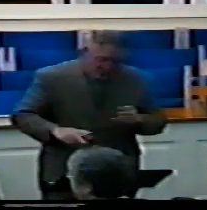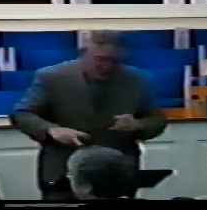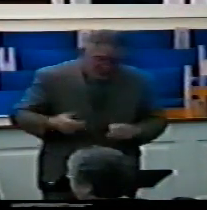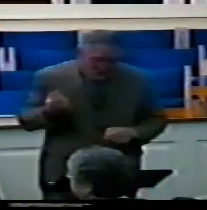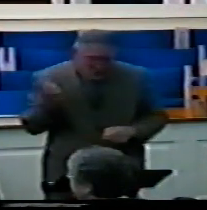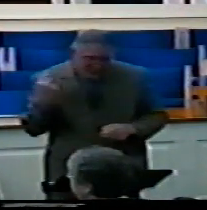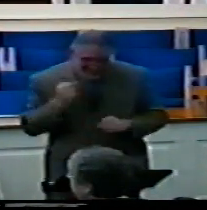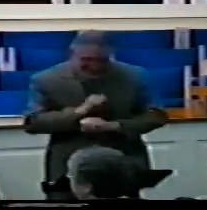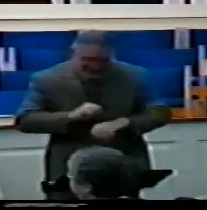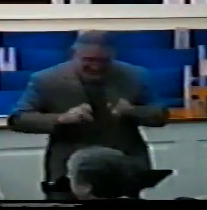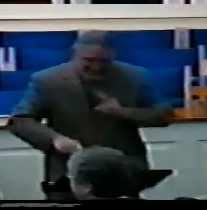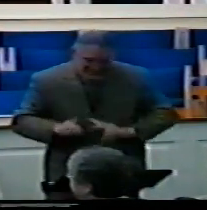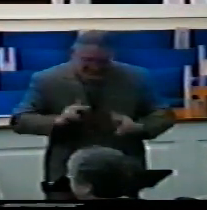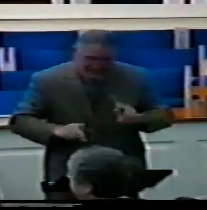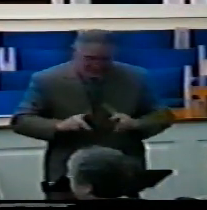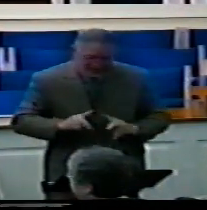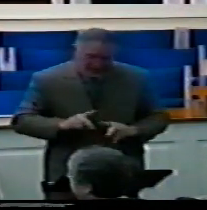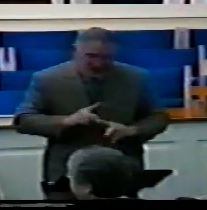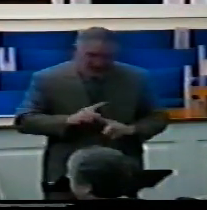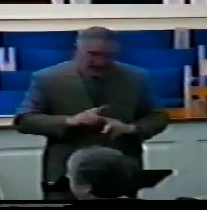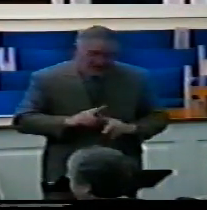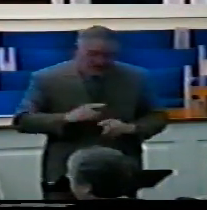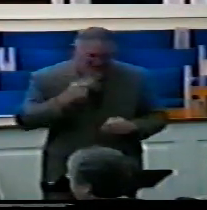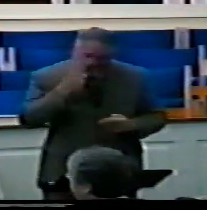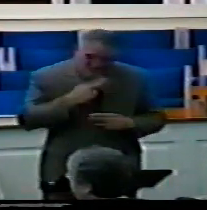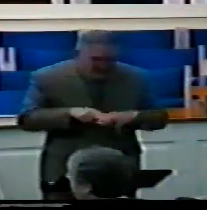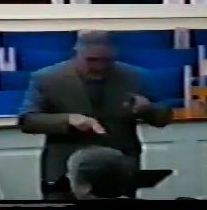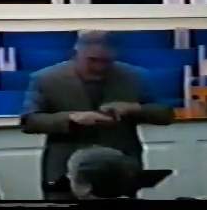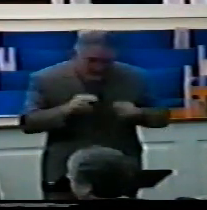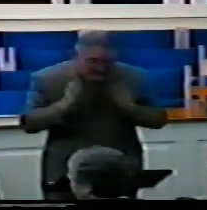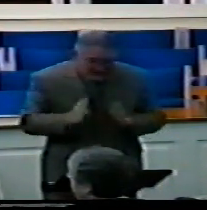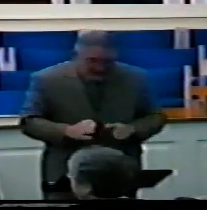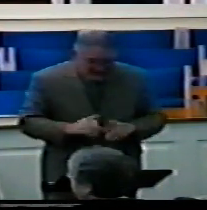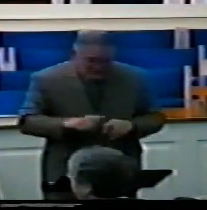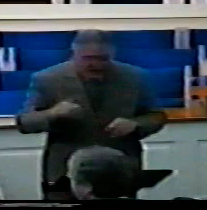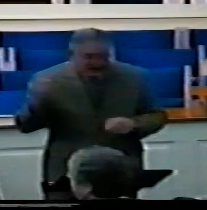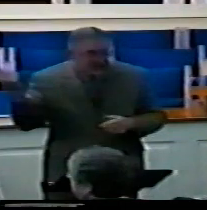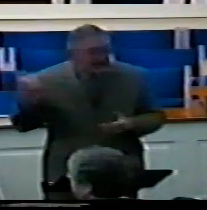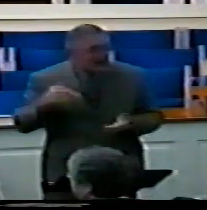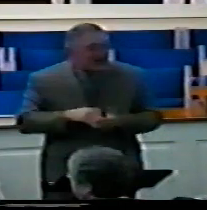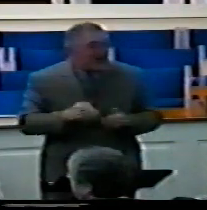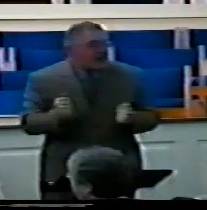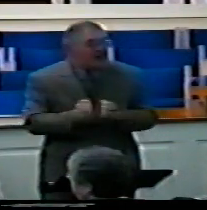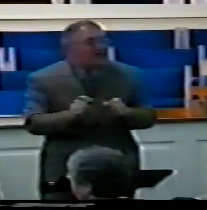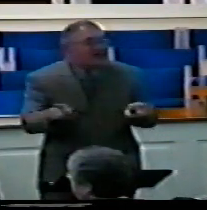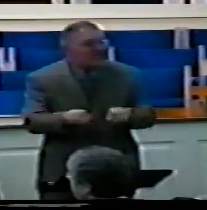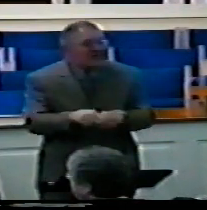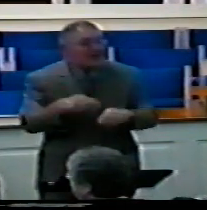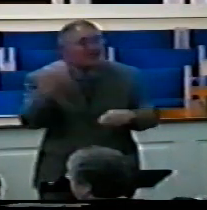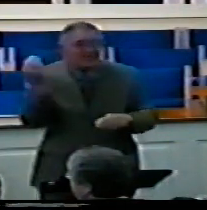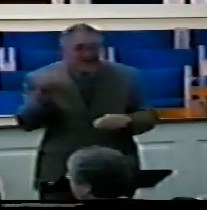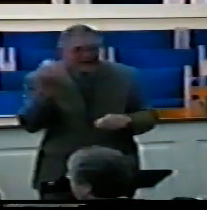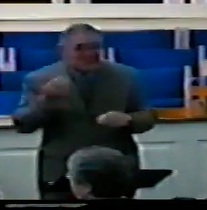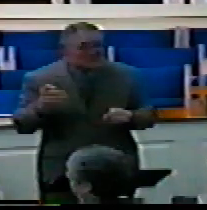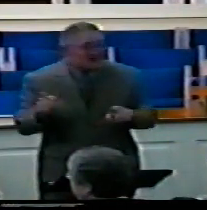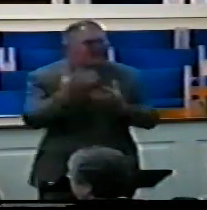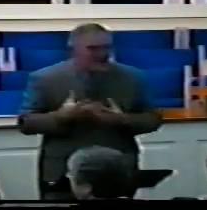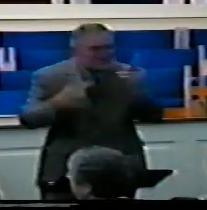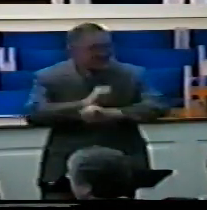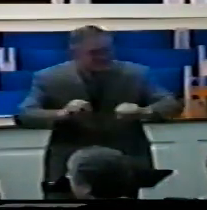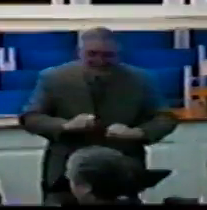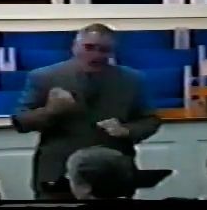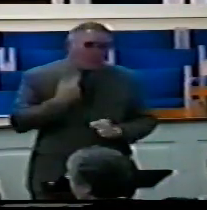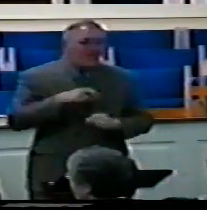when he returned to the same place with the same message and the same desire.